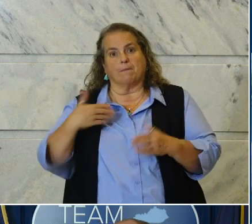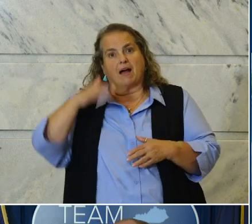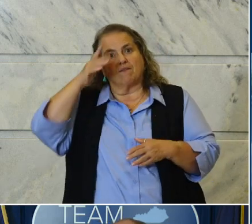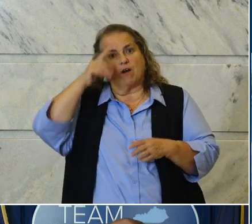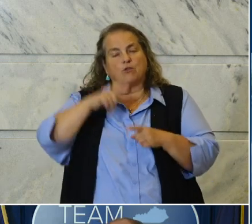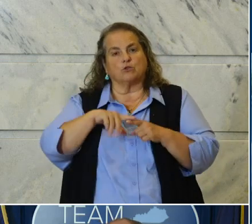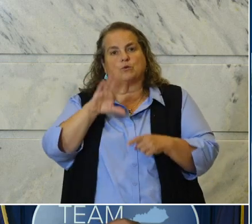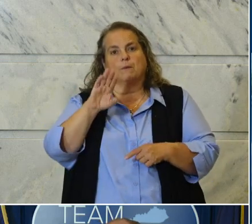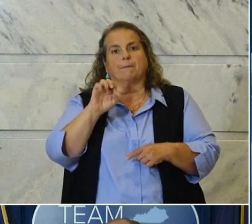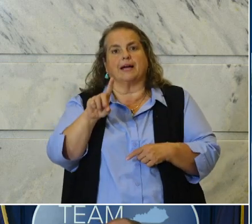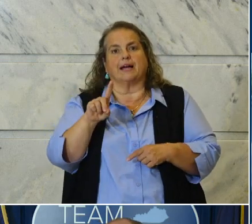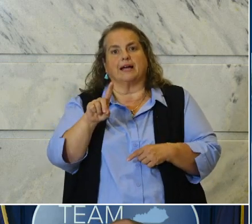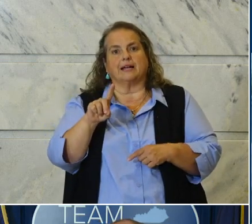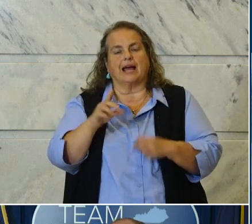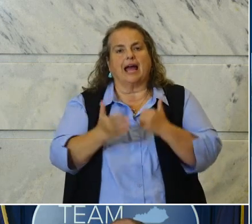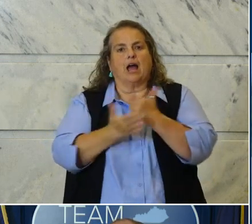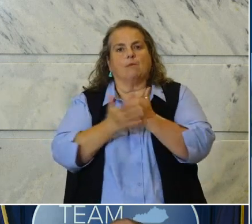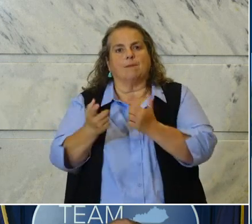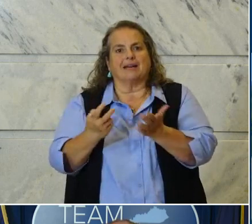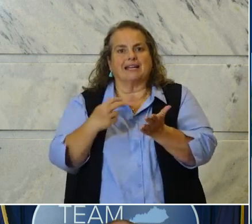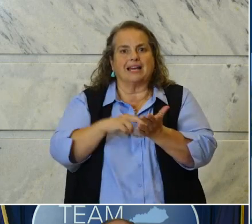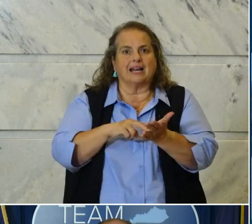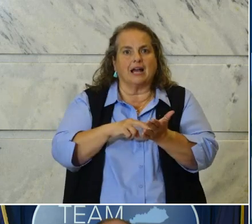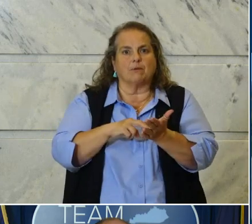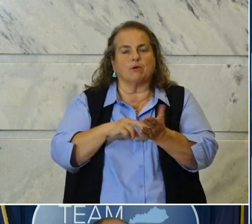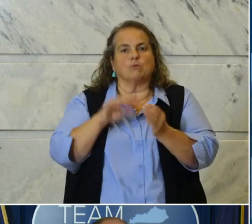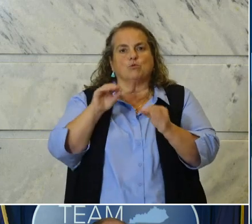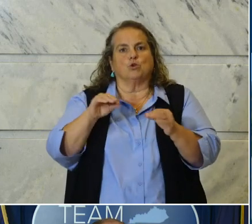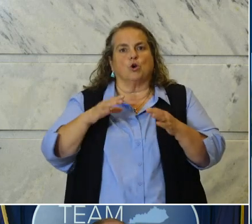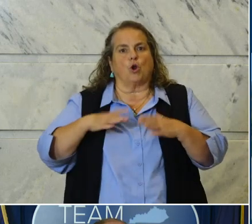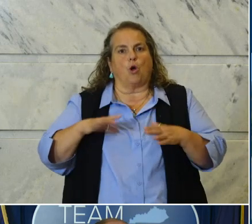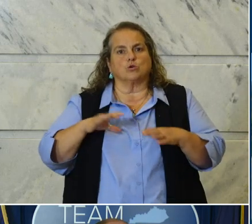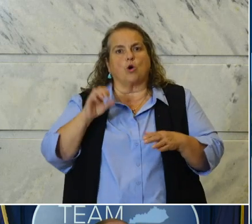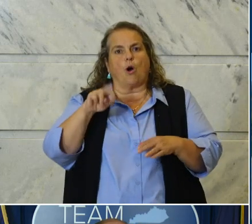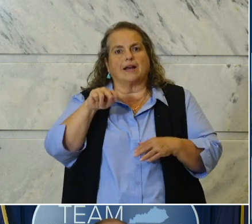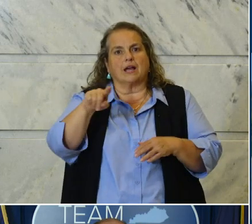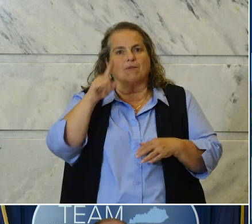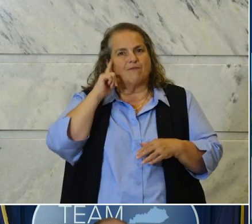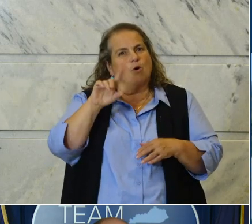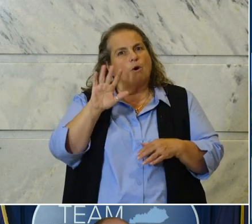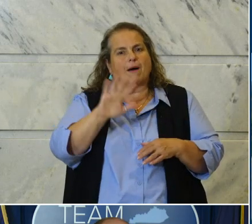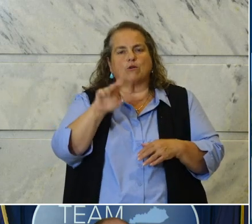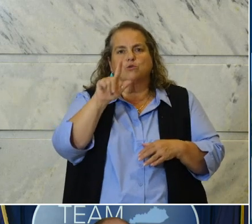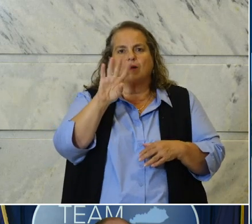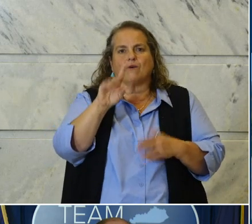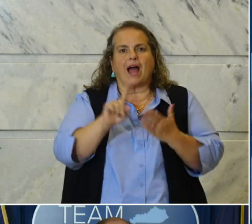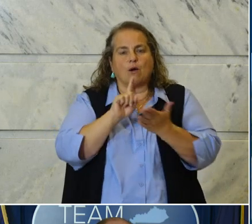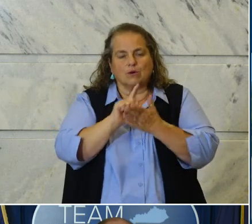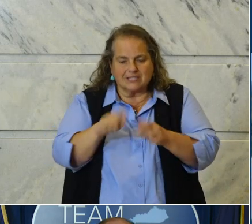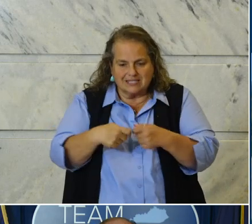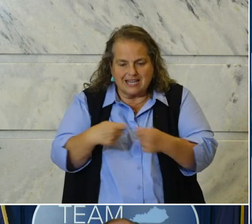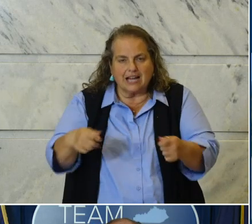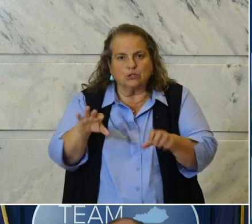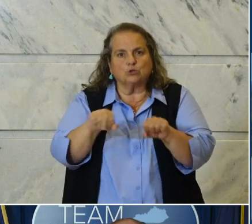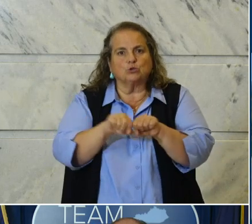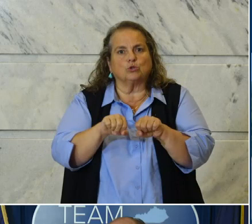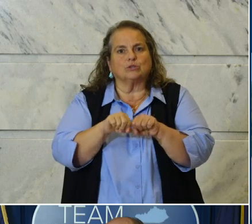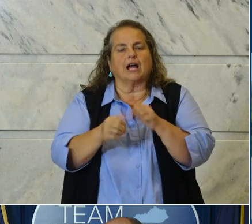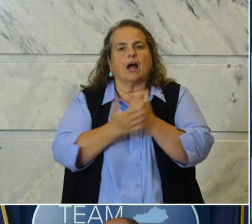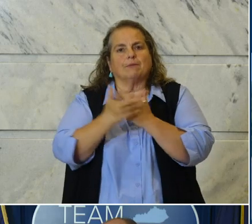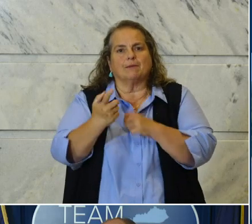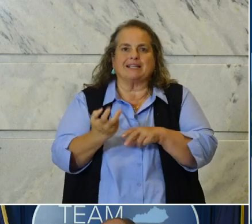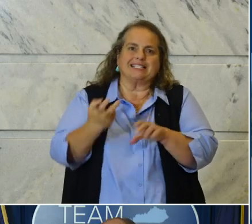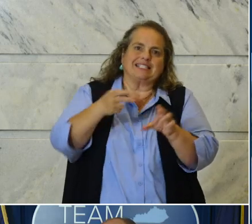had to help him get up. He put his clothes on him for about a 24-hour period. He laced his shoes up for him. He helped him get in the